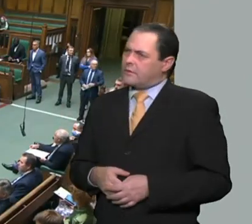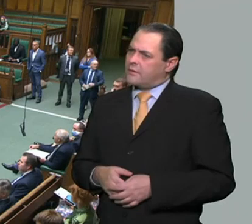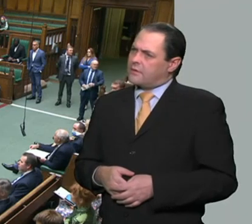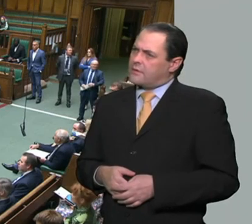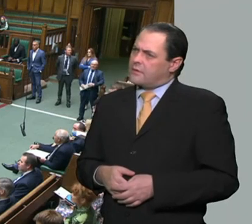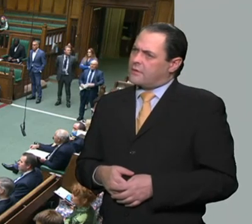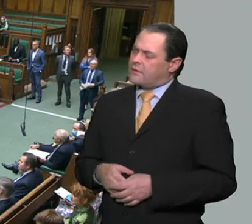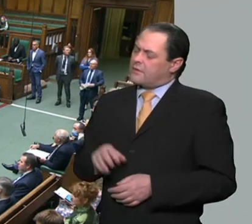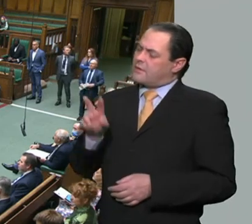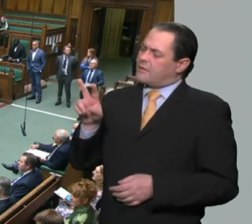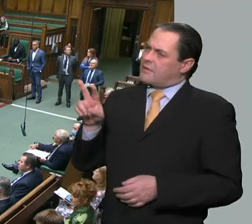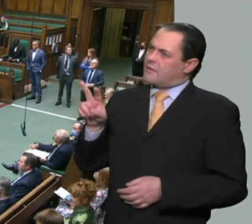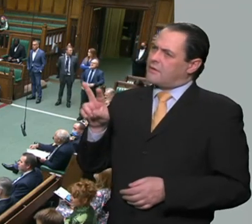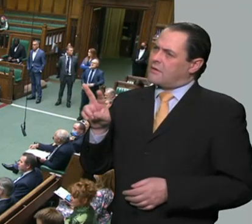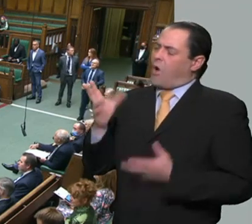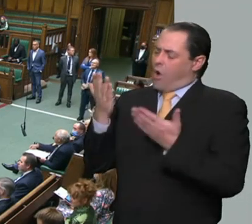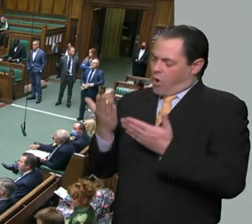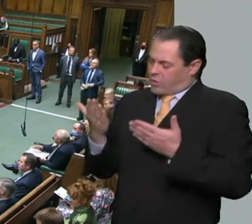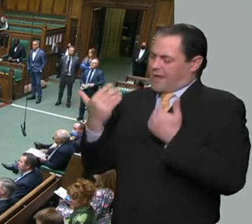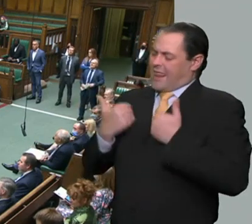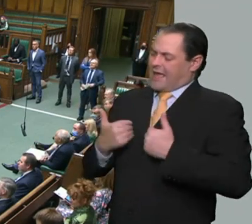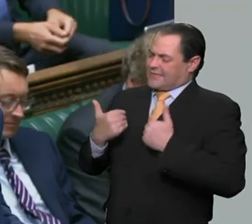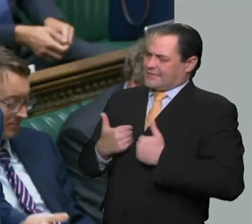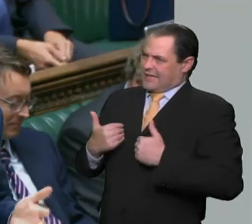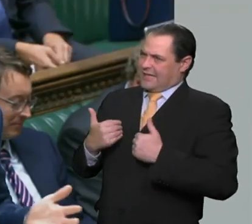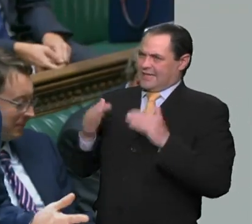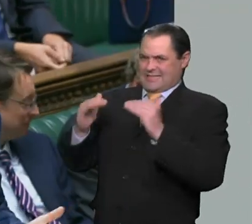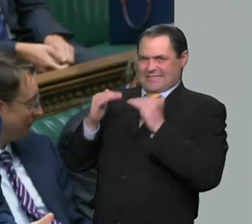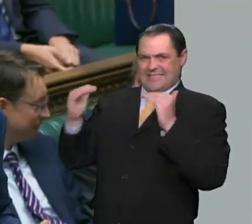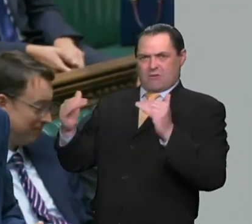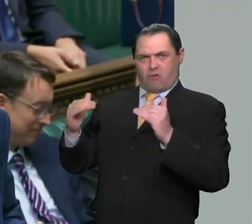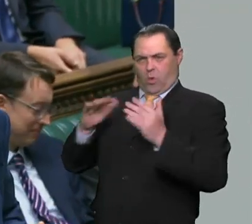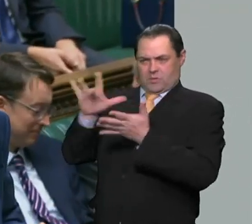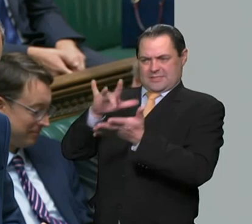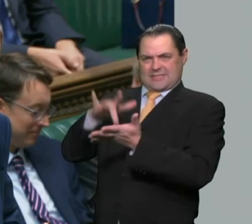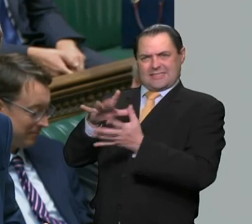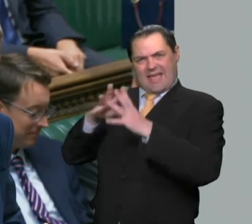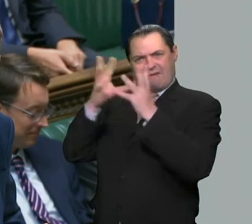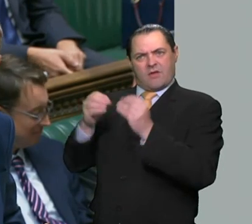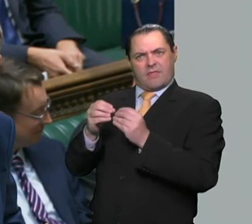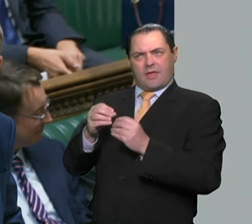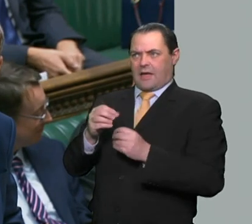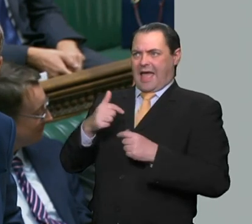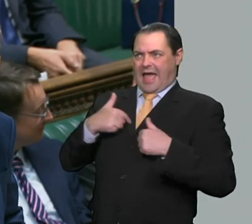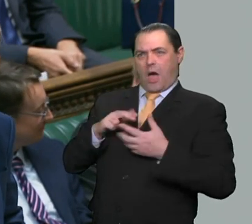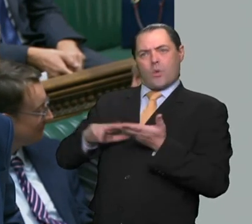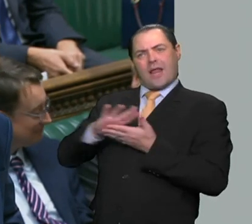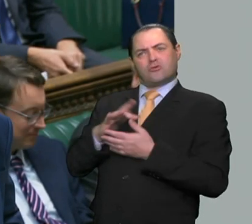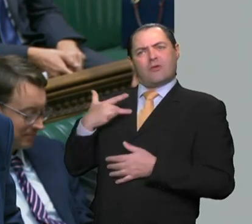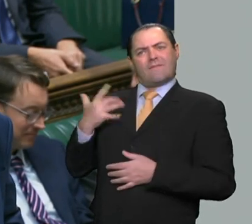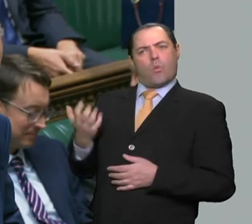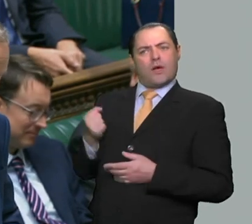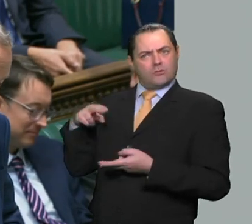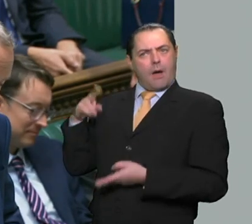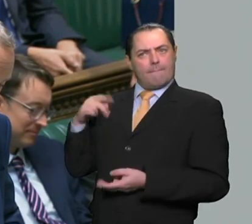Well, can I just say to the honourable lady, net zero is at the heart of everything we do, and we've raised the national living wage, which will